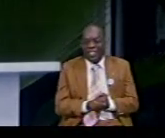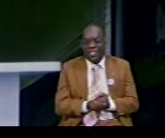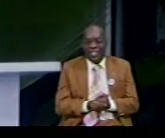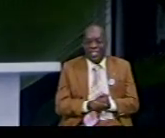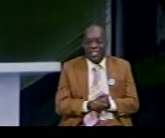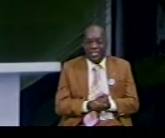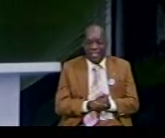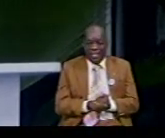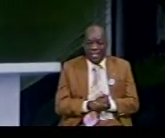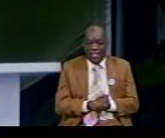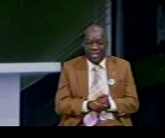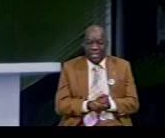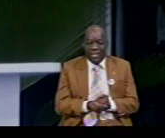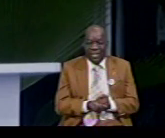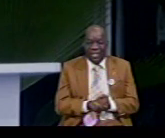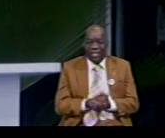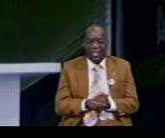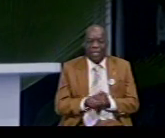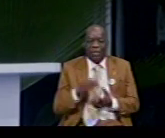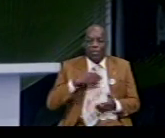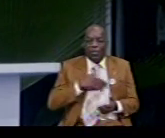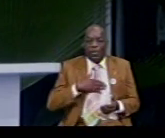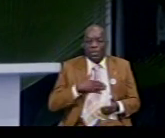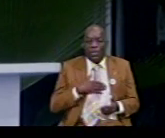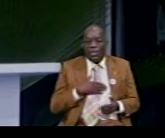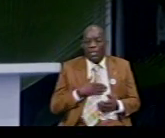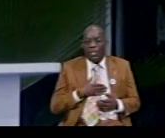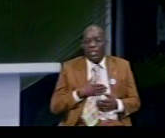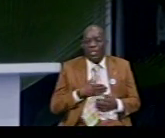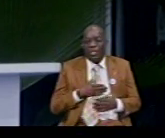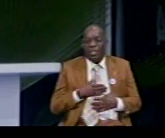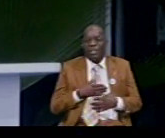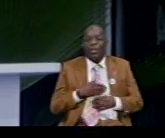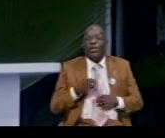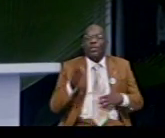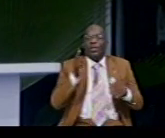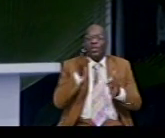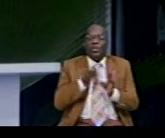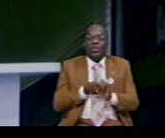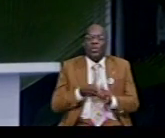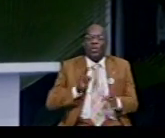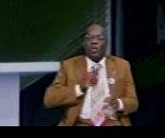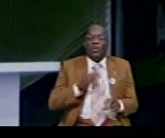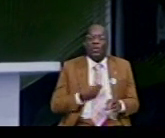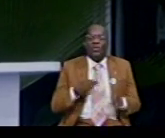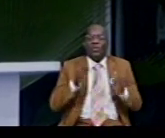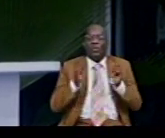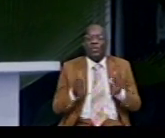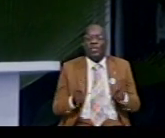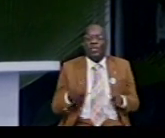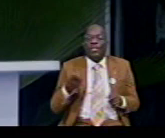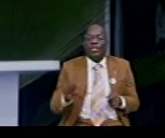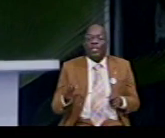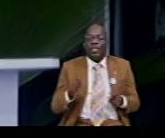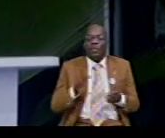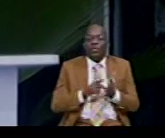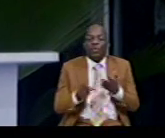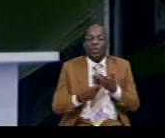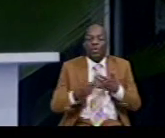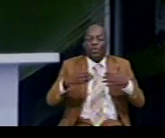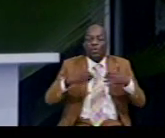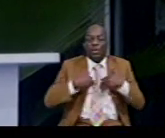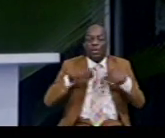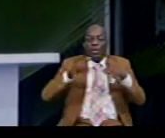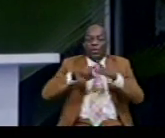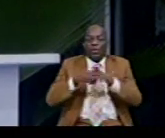Please, those of you outside, run down to join us here on the ground. The program has started